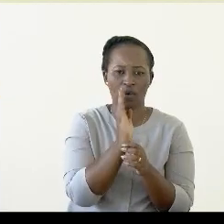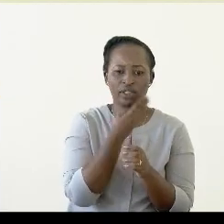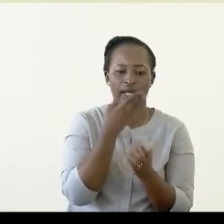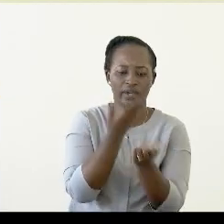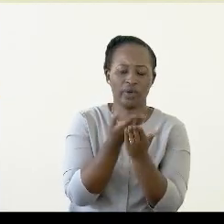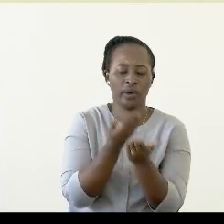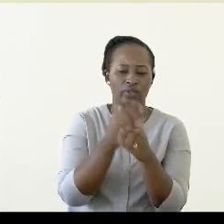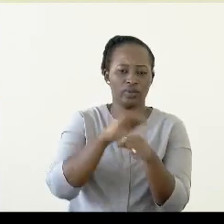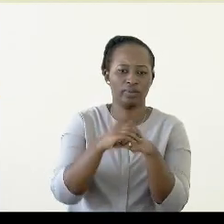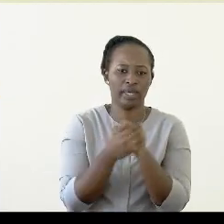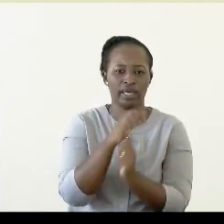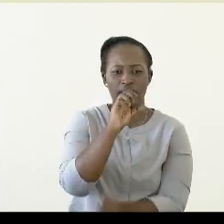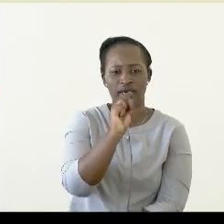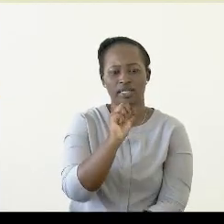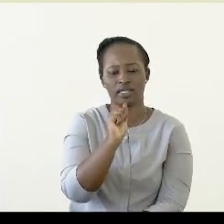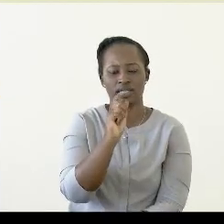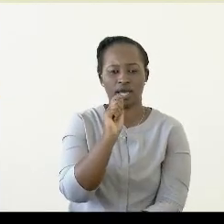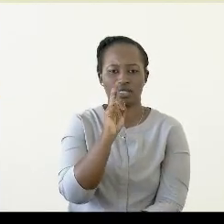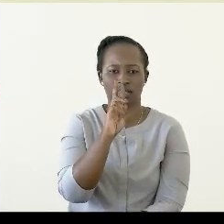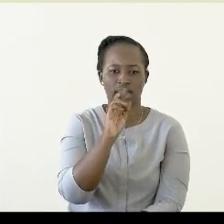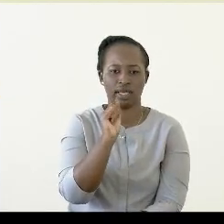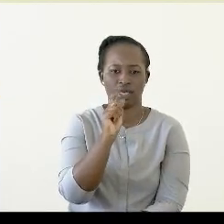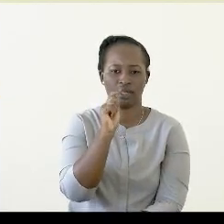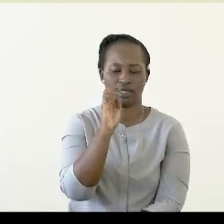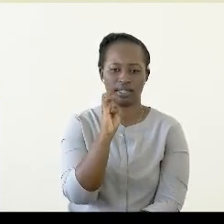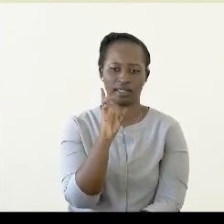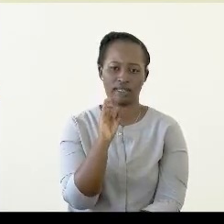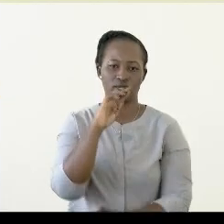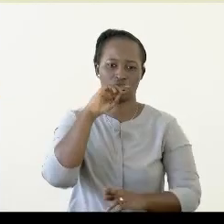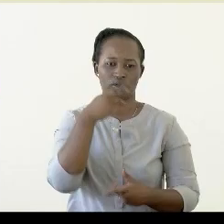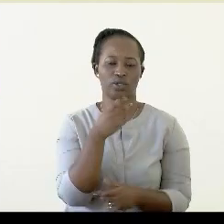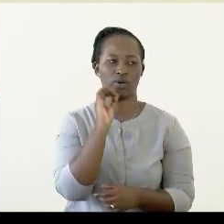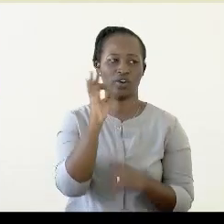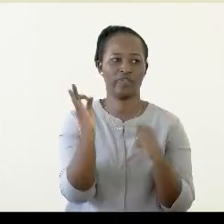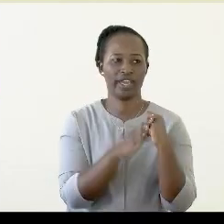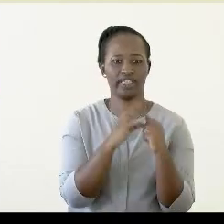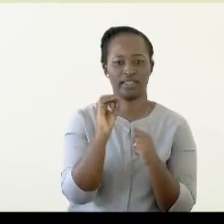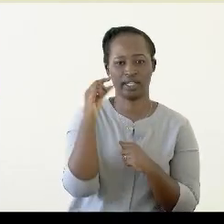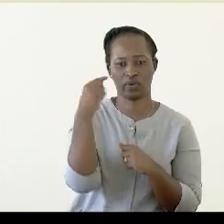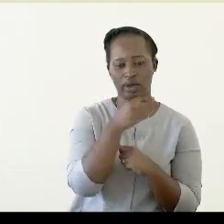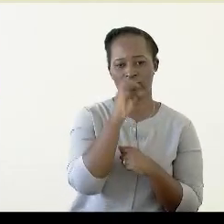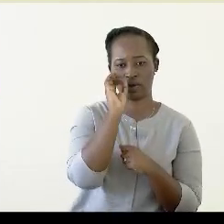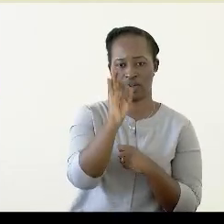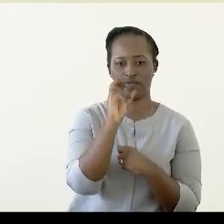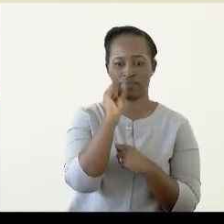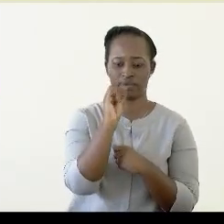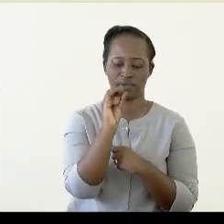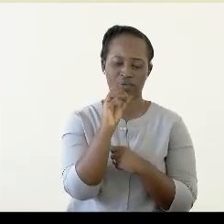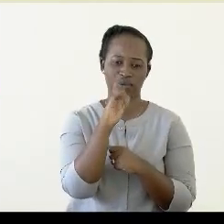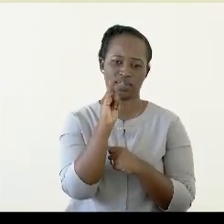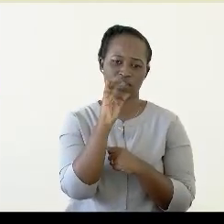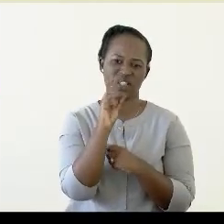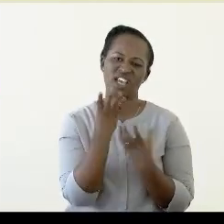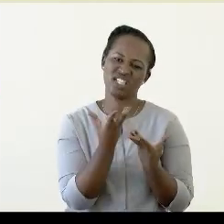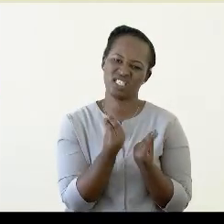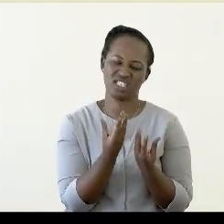saturated solution of 8 grams of a solute? A very simple question. Try